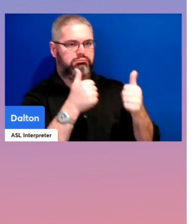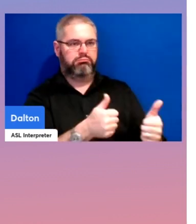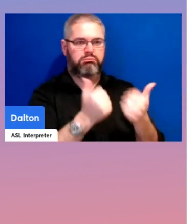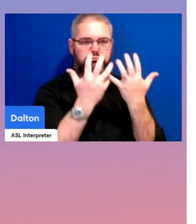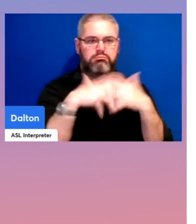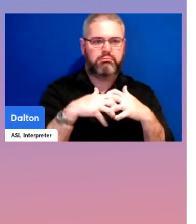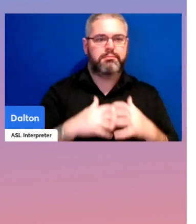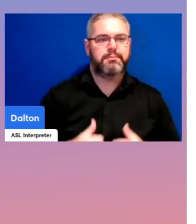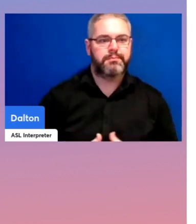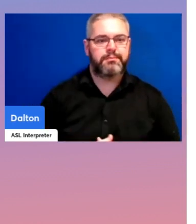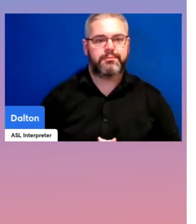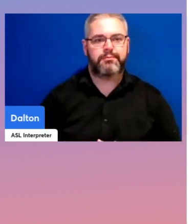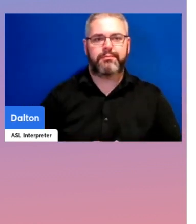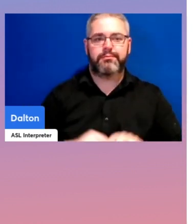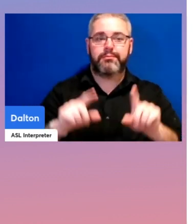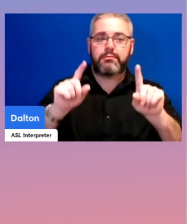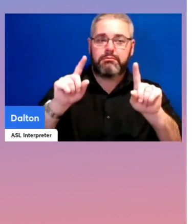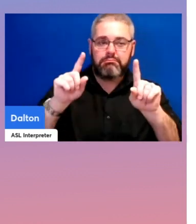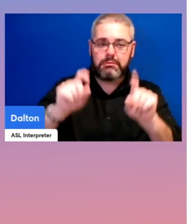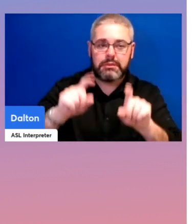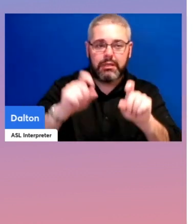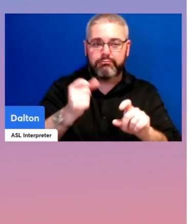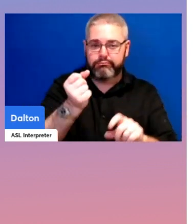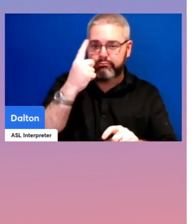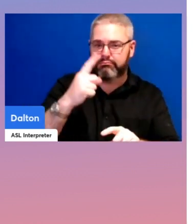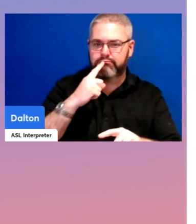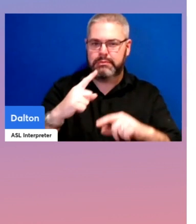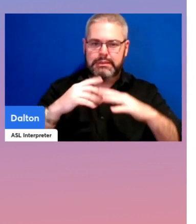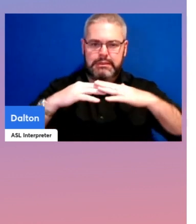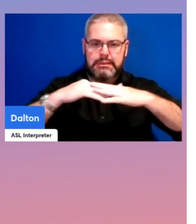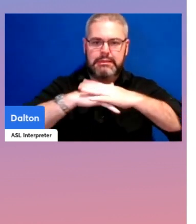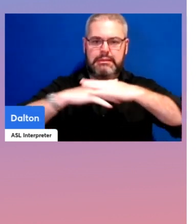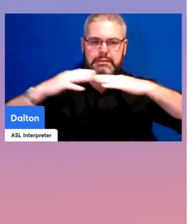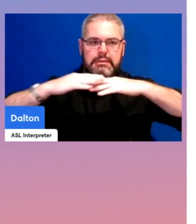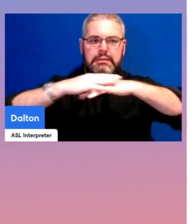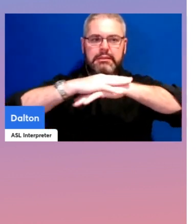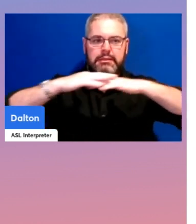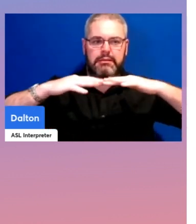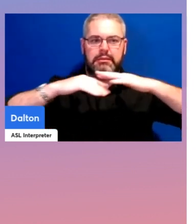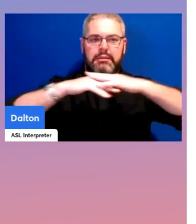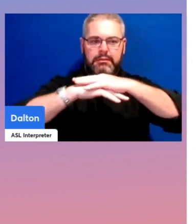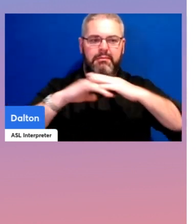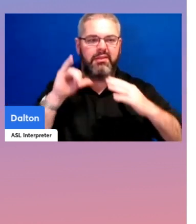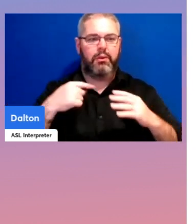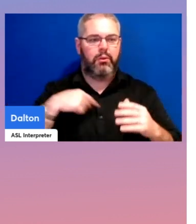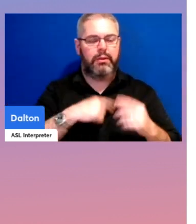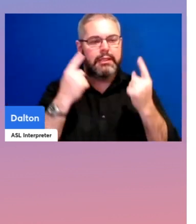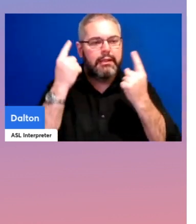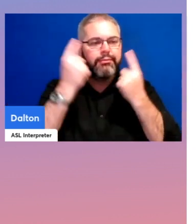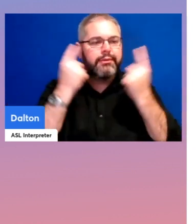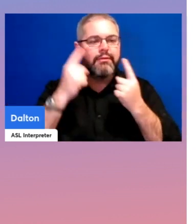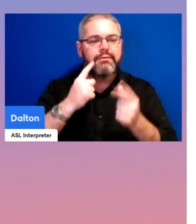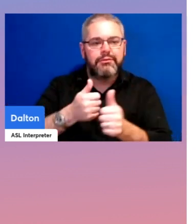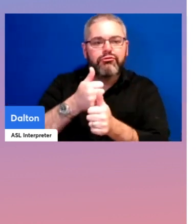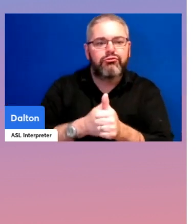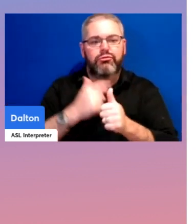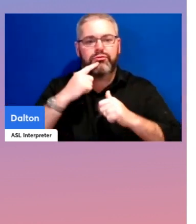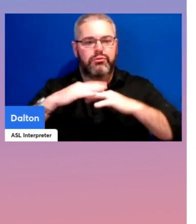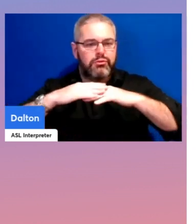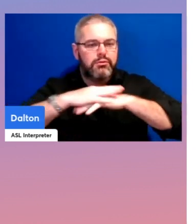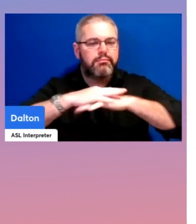So, testing in layers. I'm thinking of a layered approach to testing where you can think of each layer as